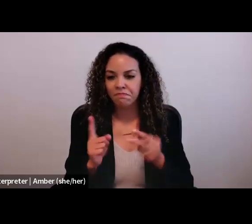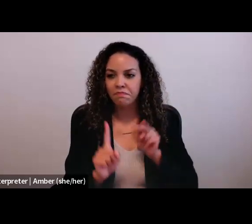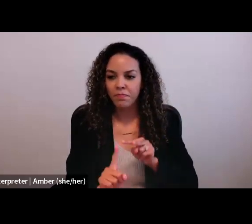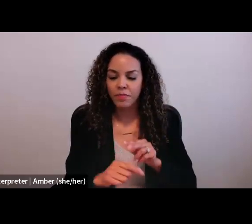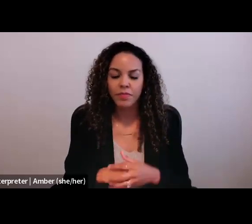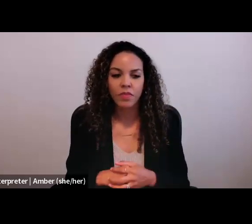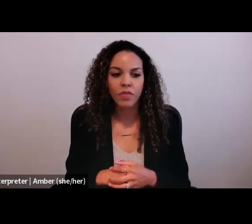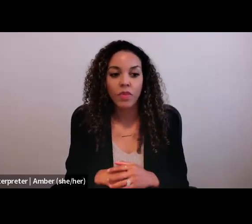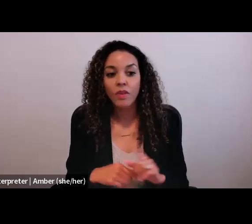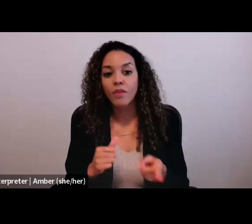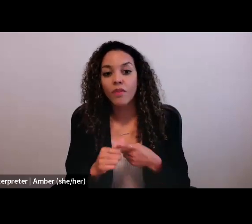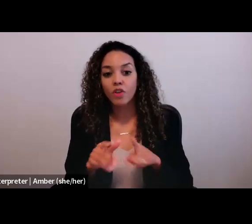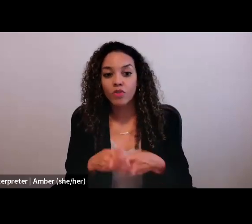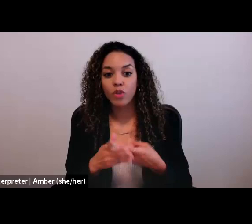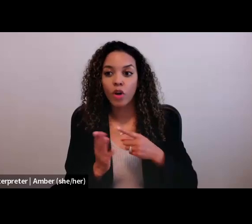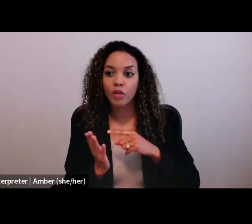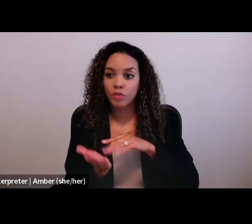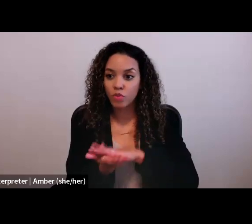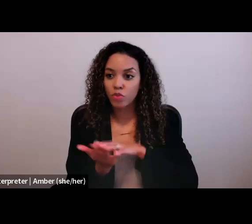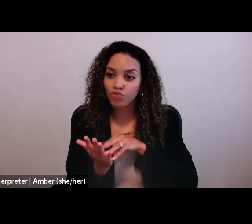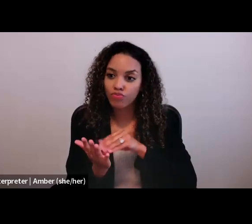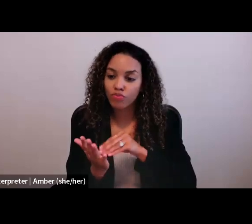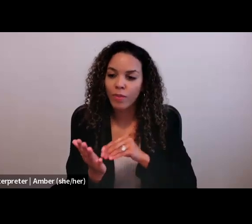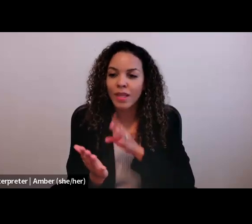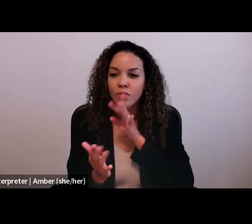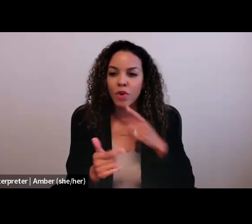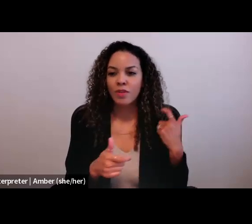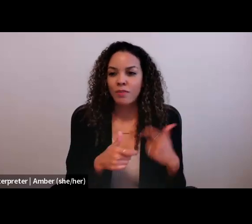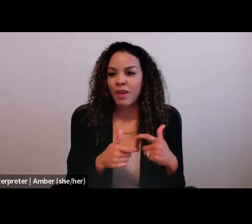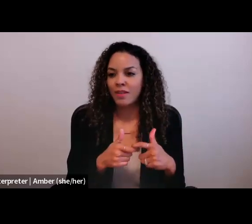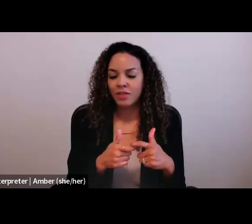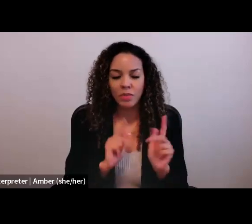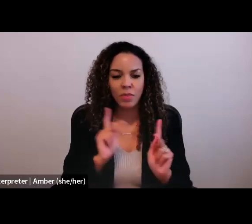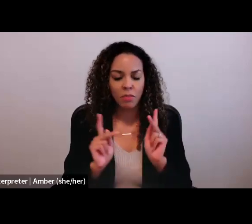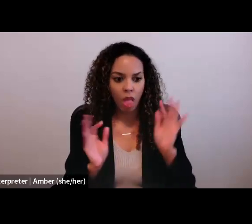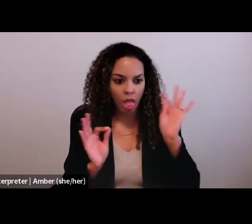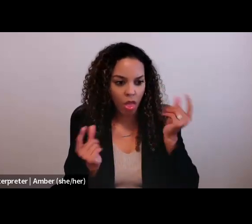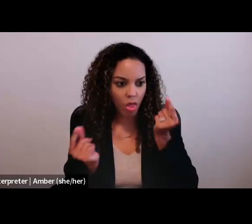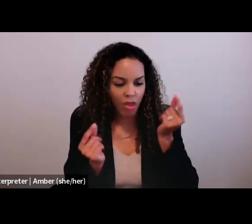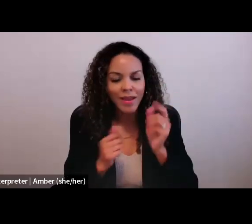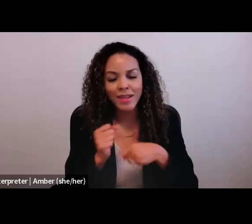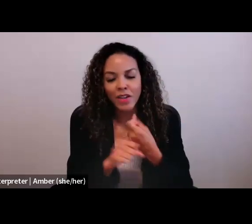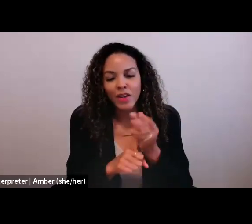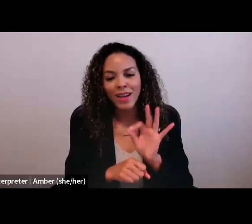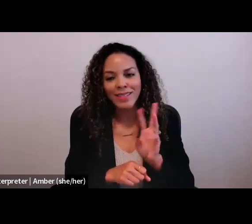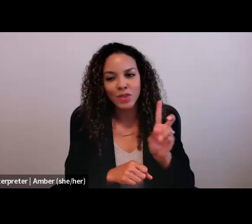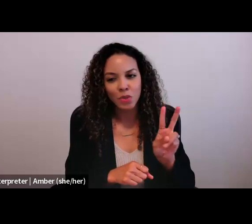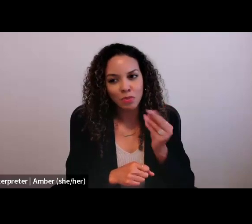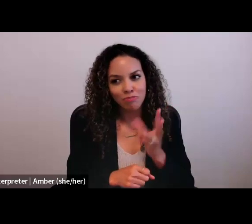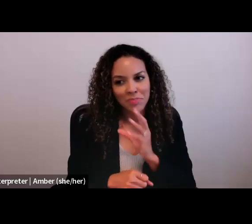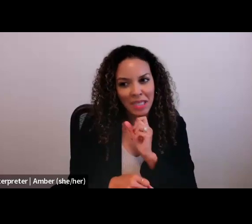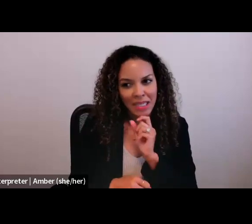So when I first started school, I only spoke Spanish. Nobody knew what to do with me. This was 1962, so I'm aging myself a little bit